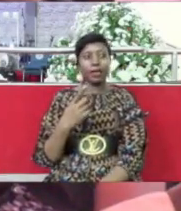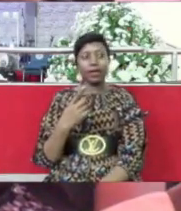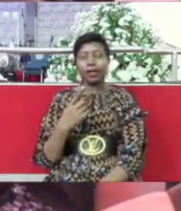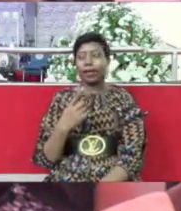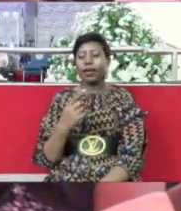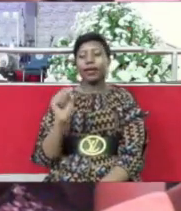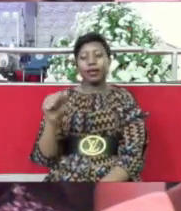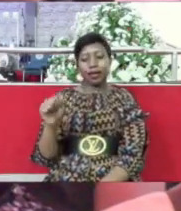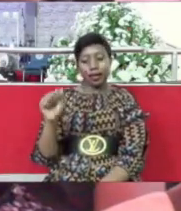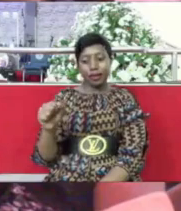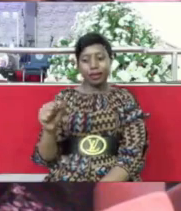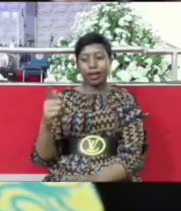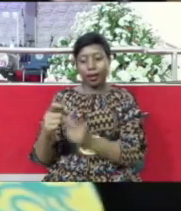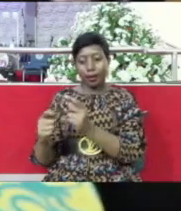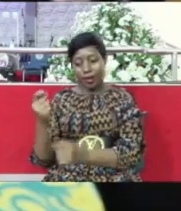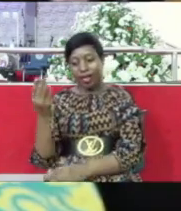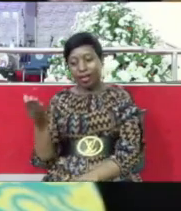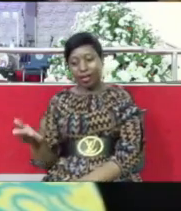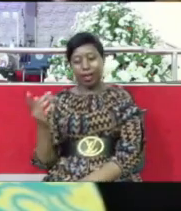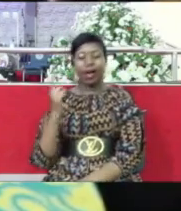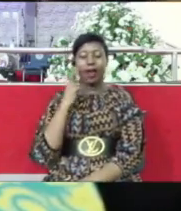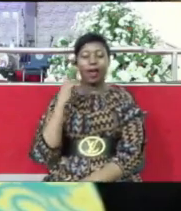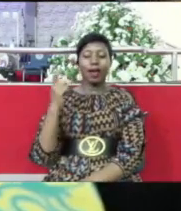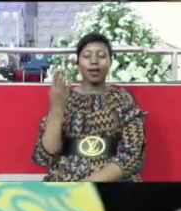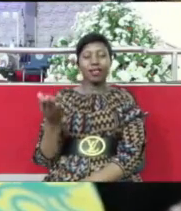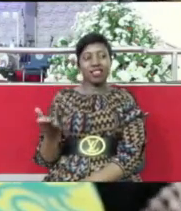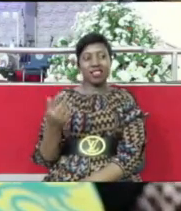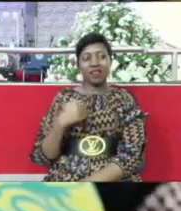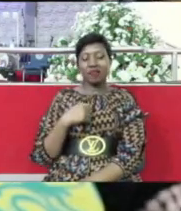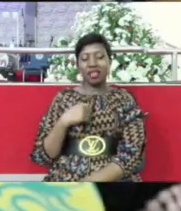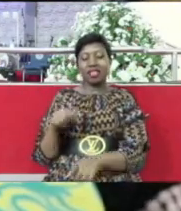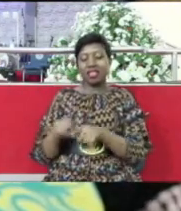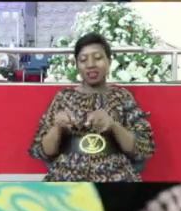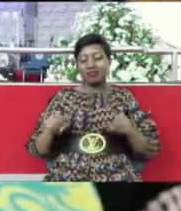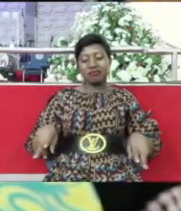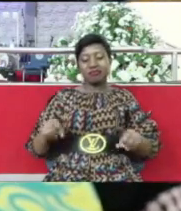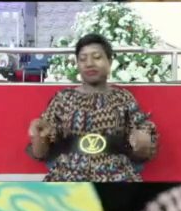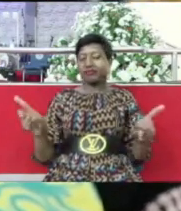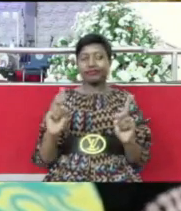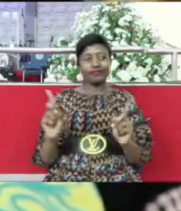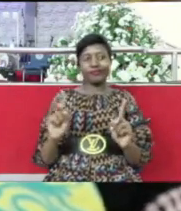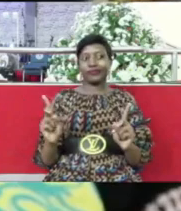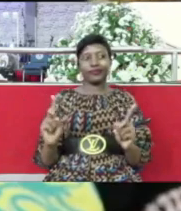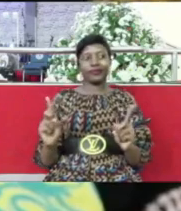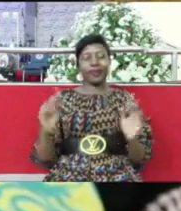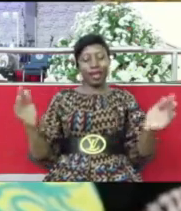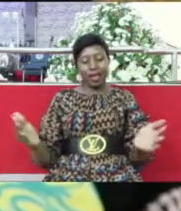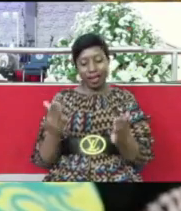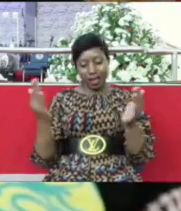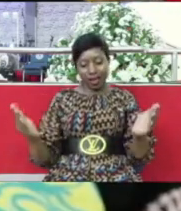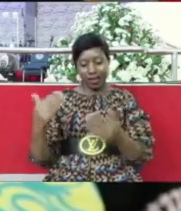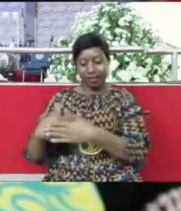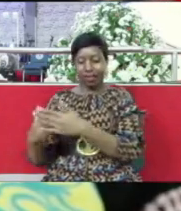na asali. And I'm not a cockroach. Na mimi sio mende. Look at your neighbor. Please encourage them. Mtie nguvu. Wewe sio